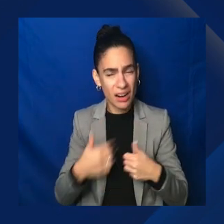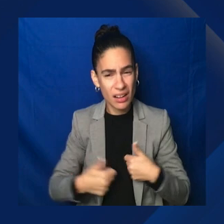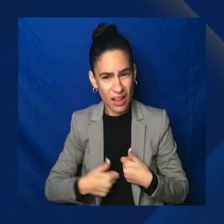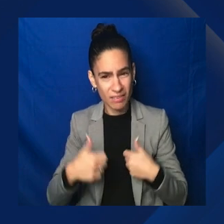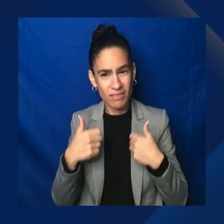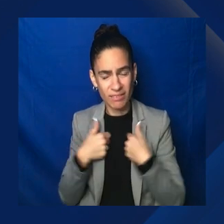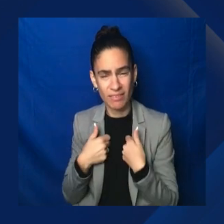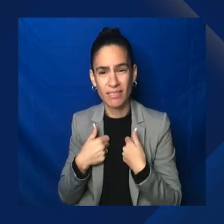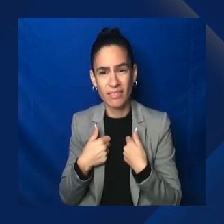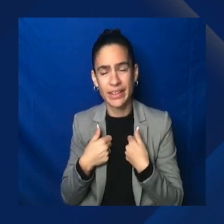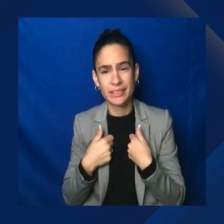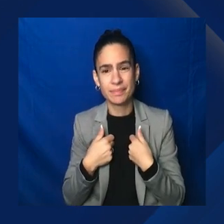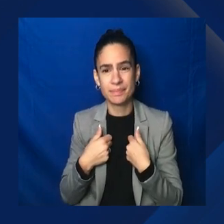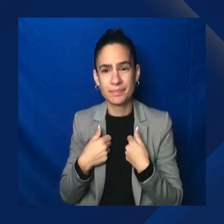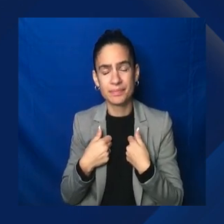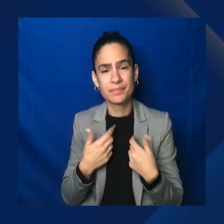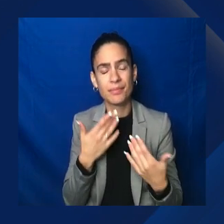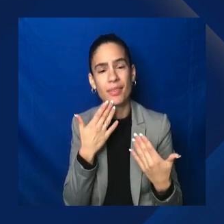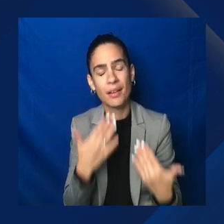Thank you.